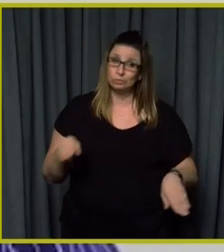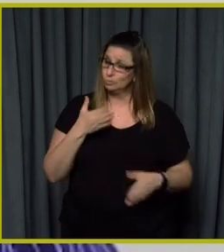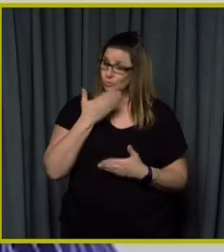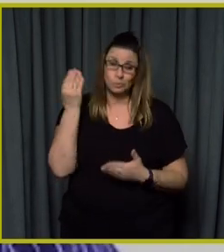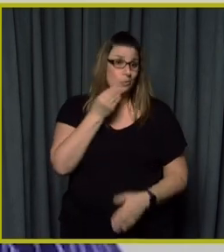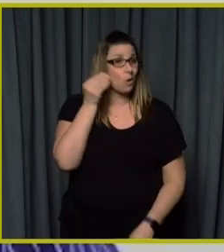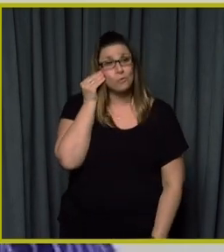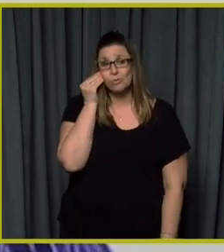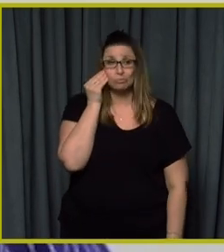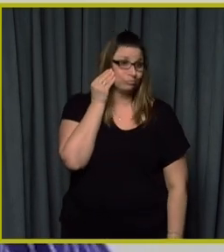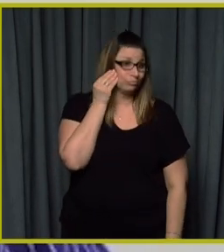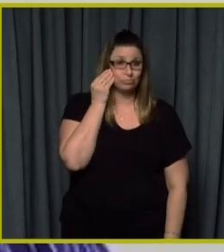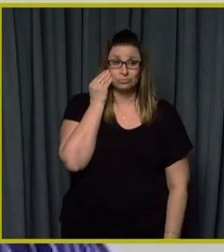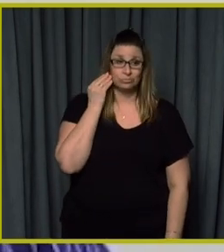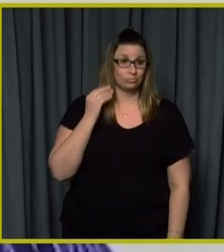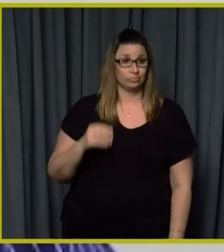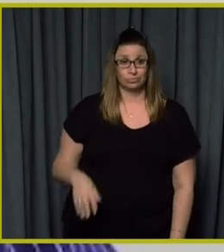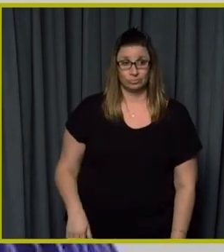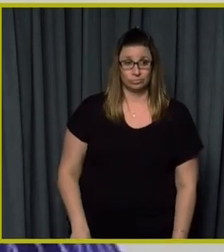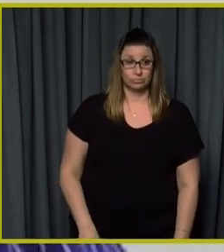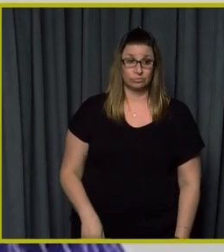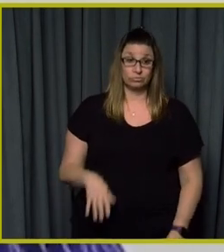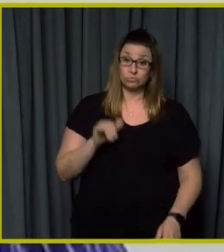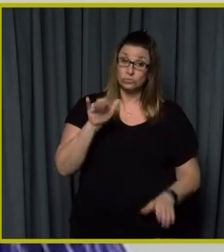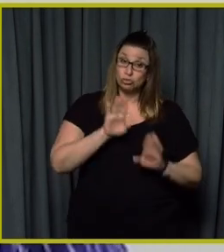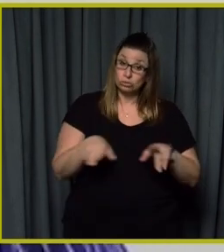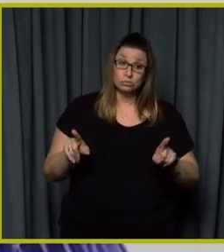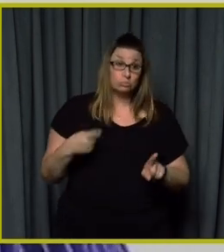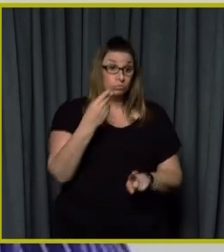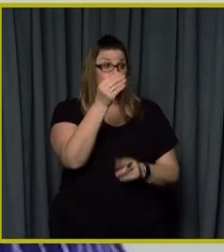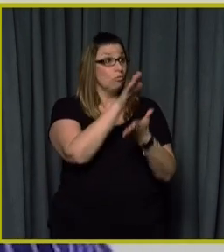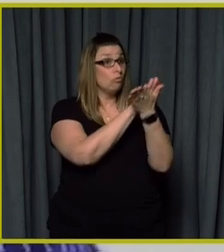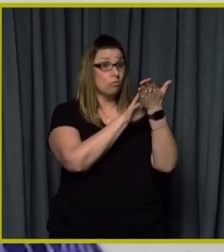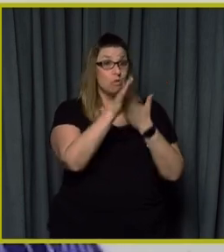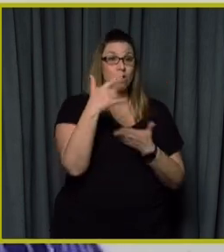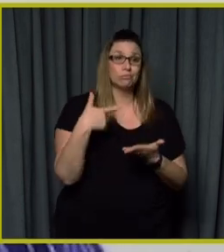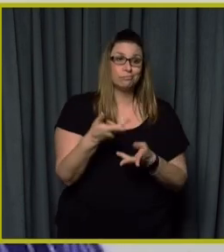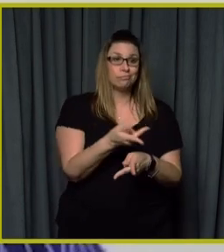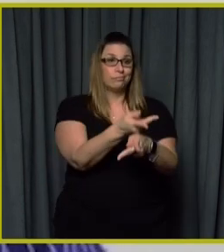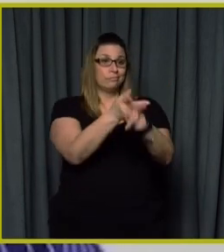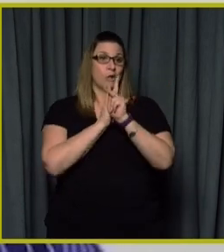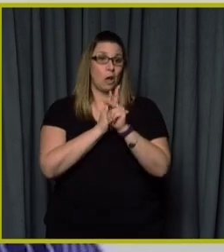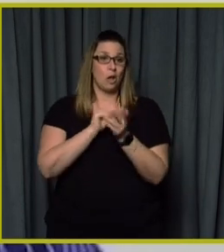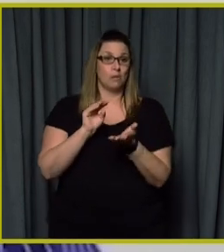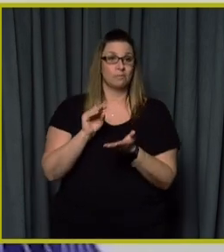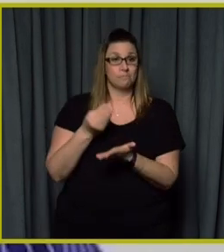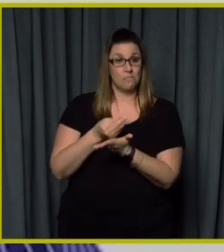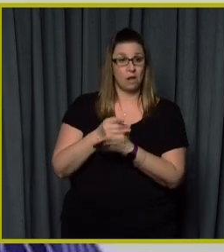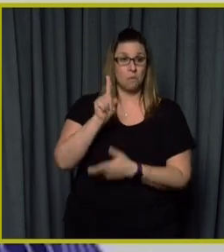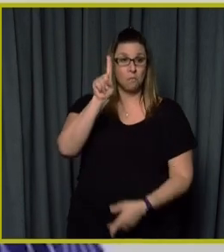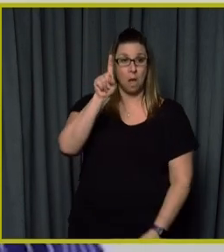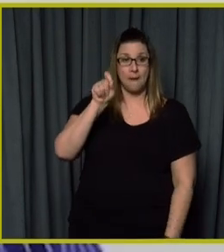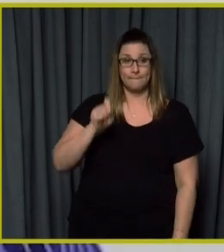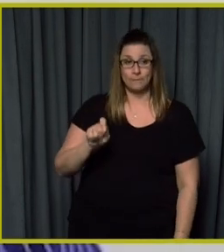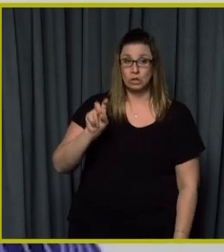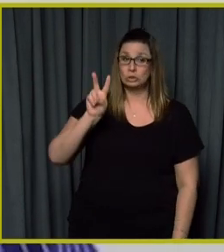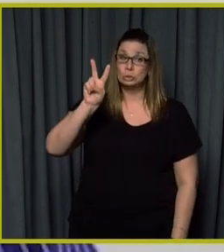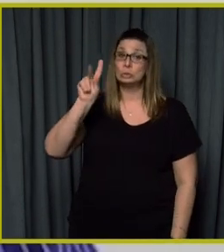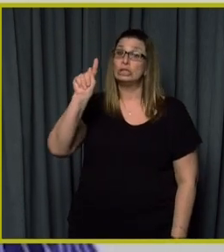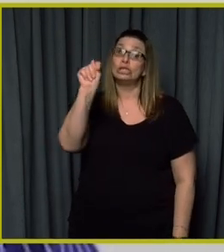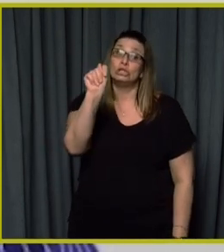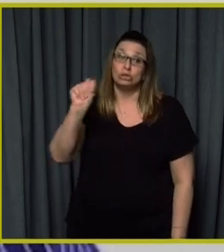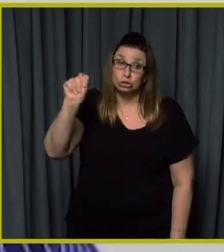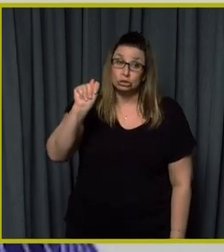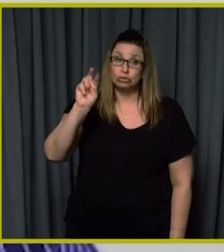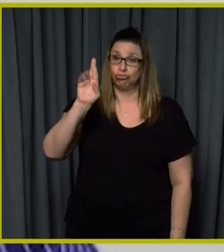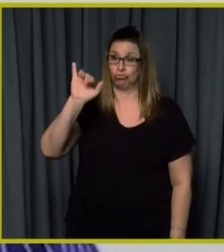$1.5 trillion, affecting 44 million households? Now you will hear from people who have